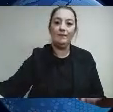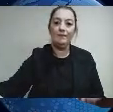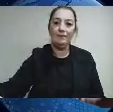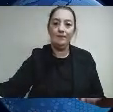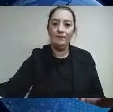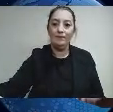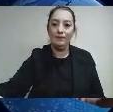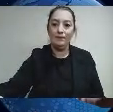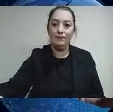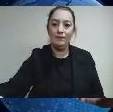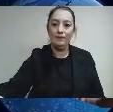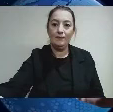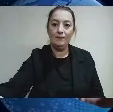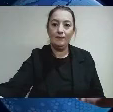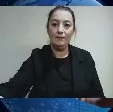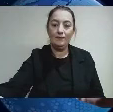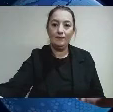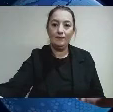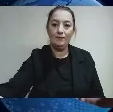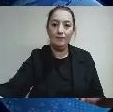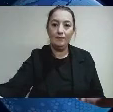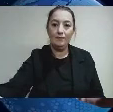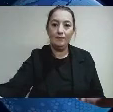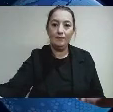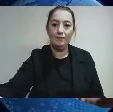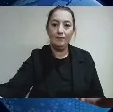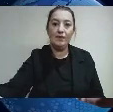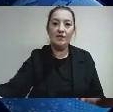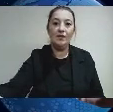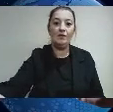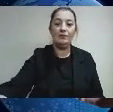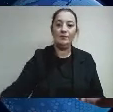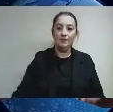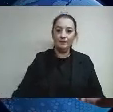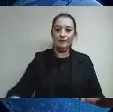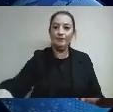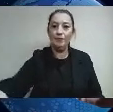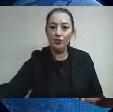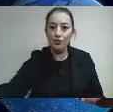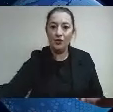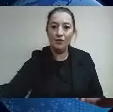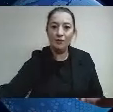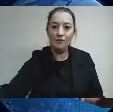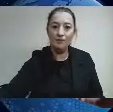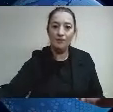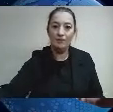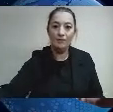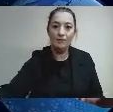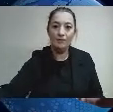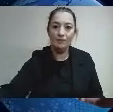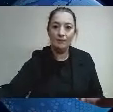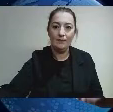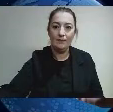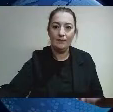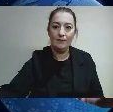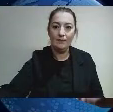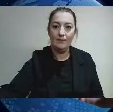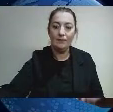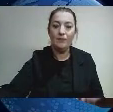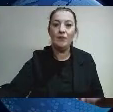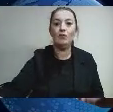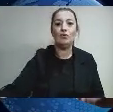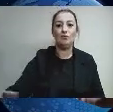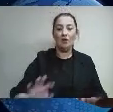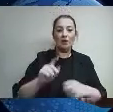things should be as they should be, so that the society would not need our efforts. That's